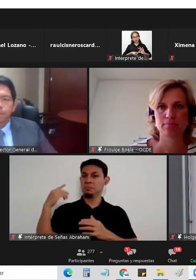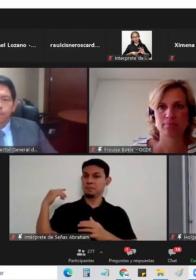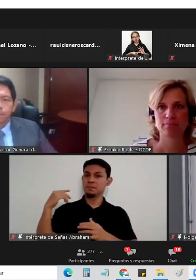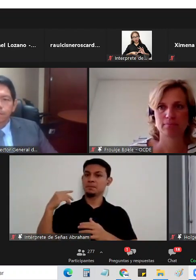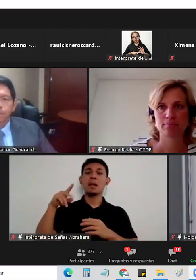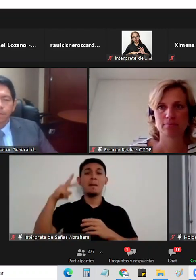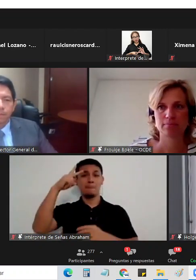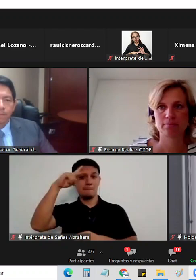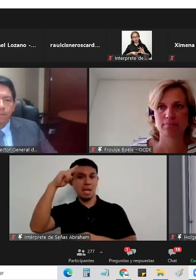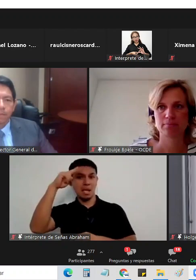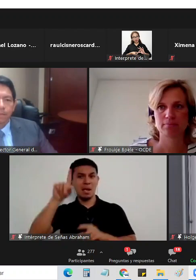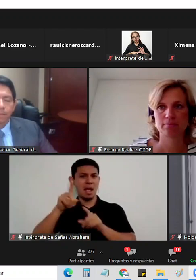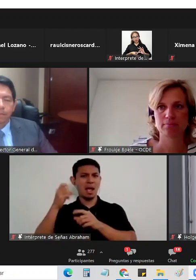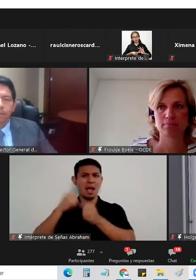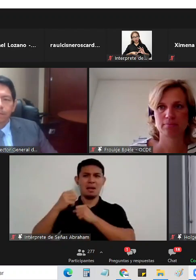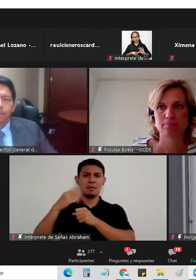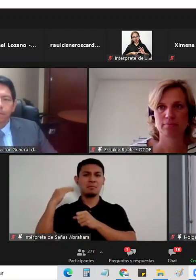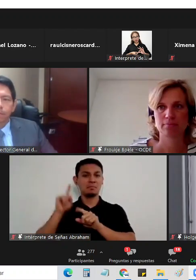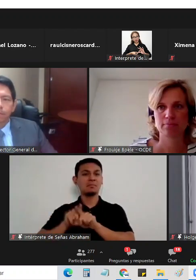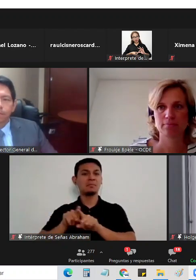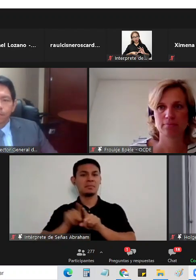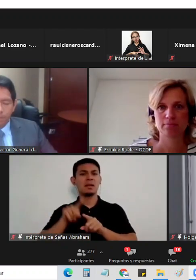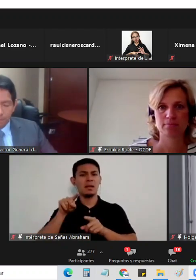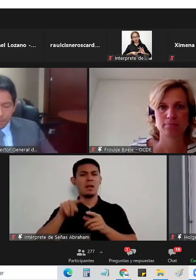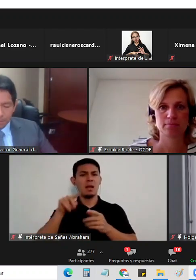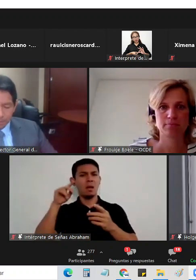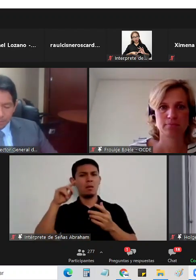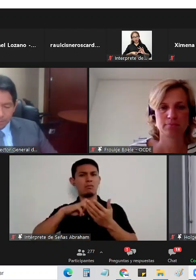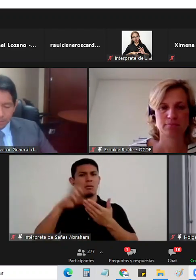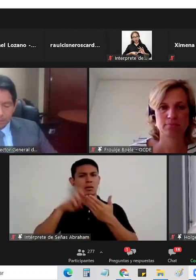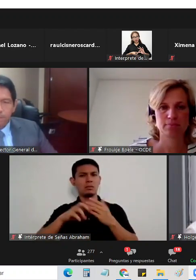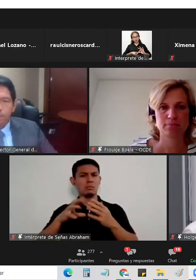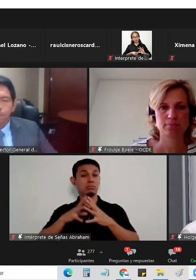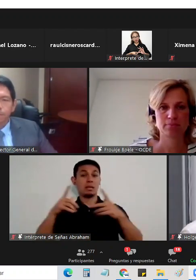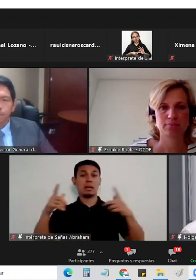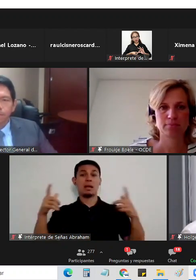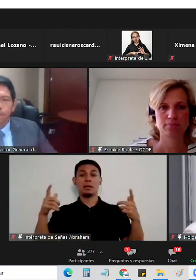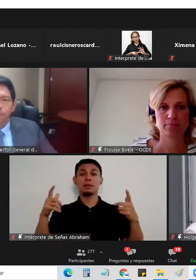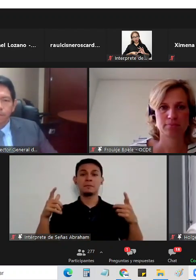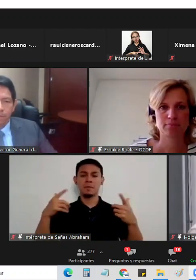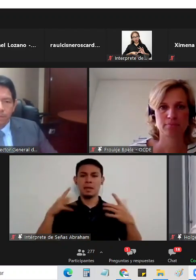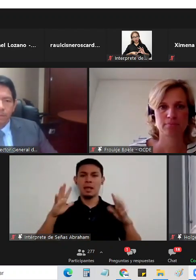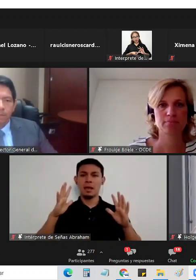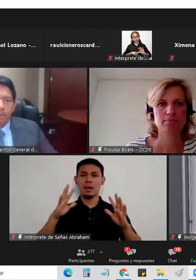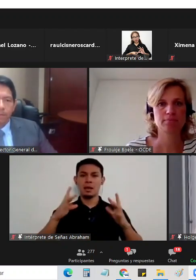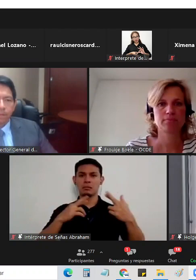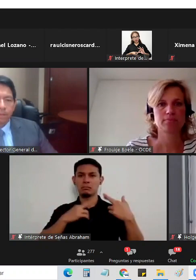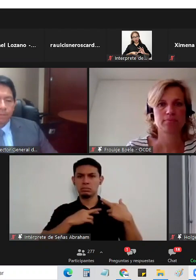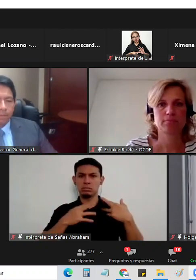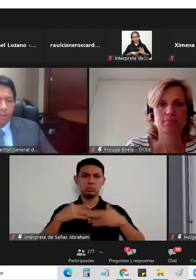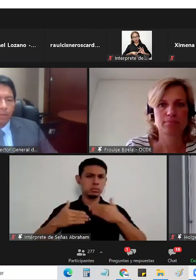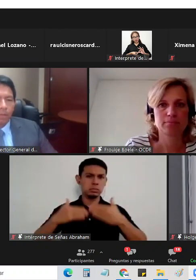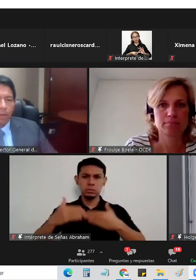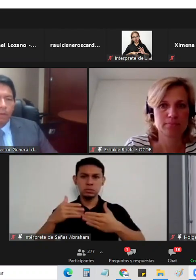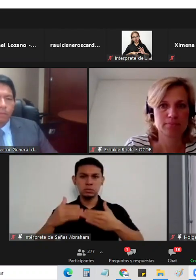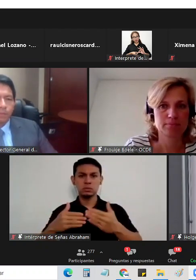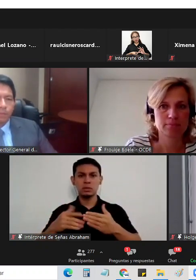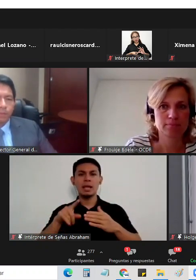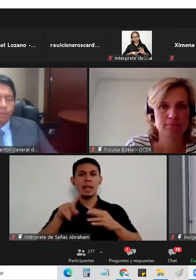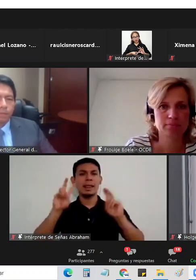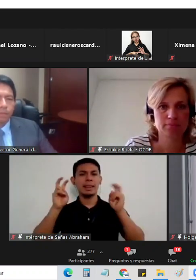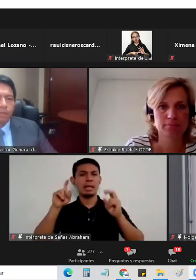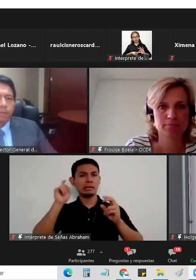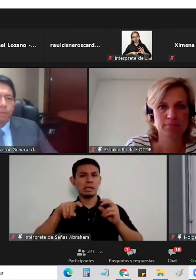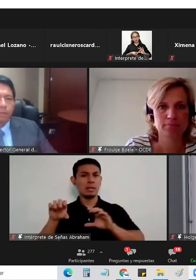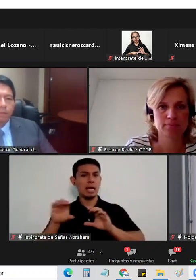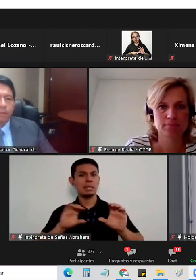talking about in colombia a few days ago a few years ago also in mexico and it's a very wide project for example where unicef has a very um